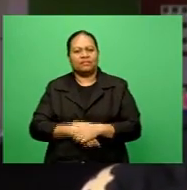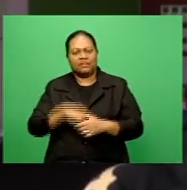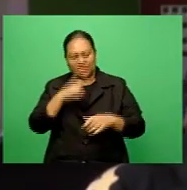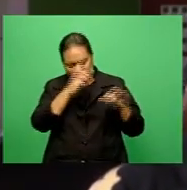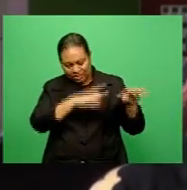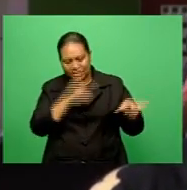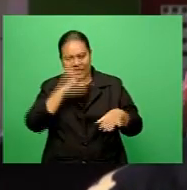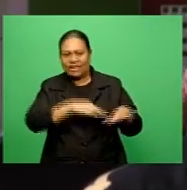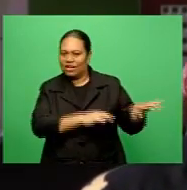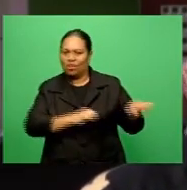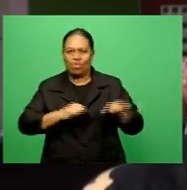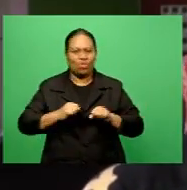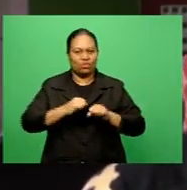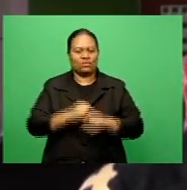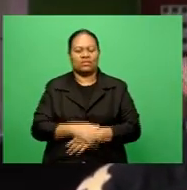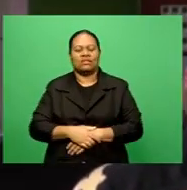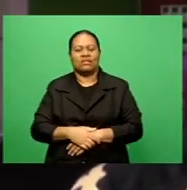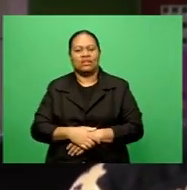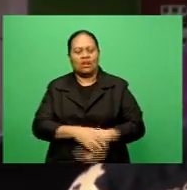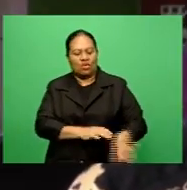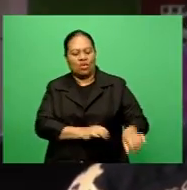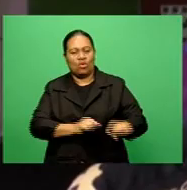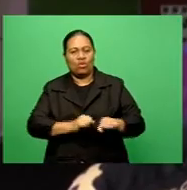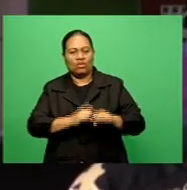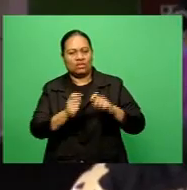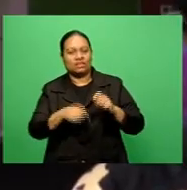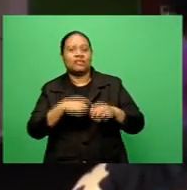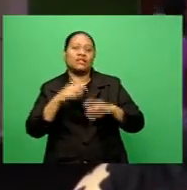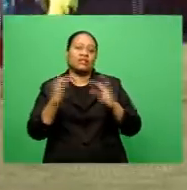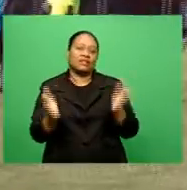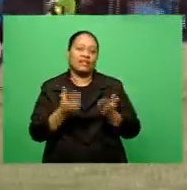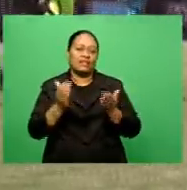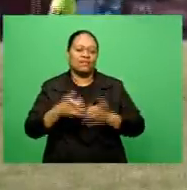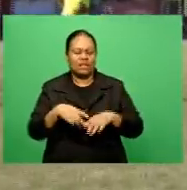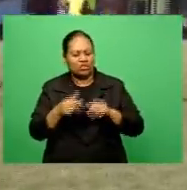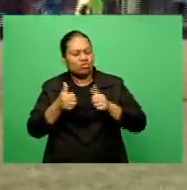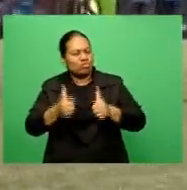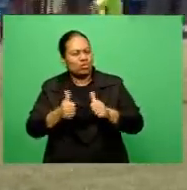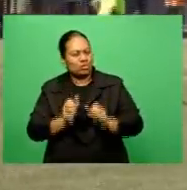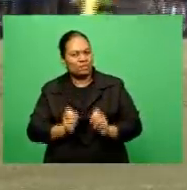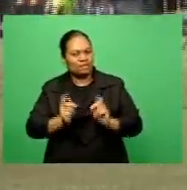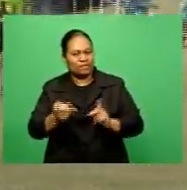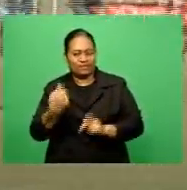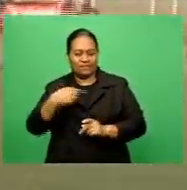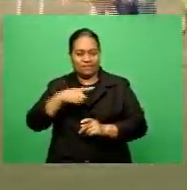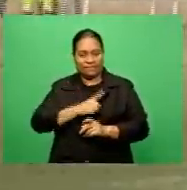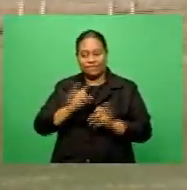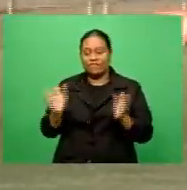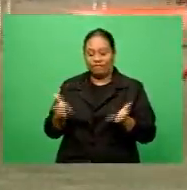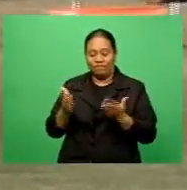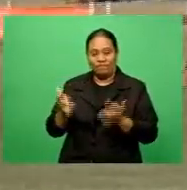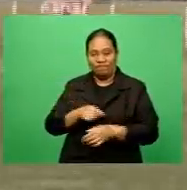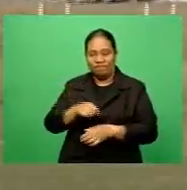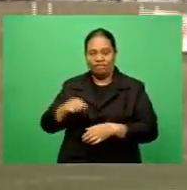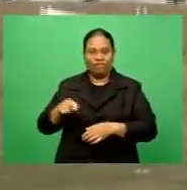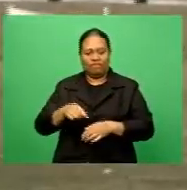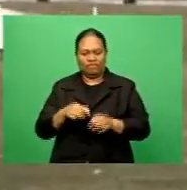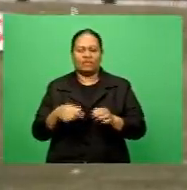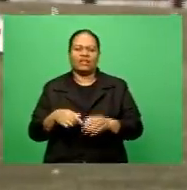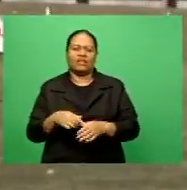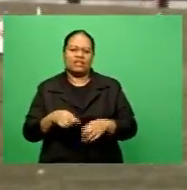World Cup qualifiers. Secondly, it would be a great opportunity for us to play on home